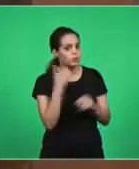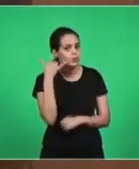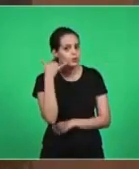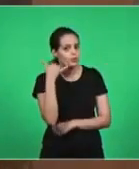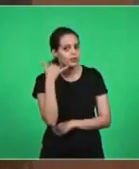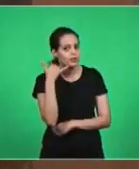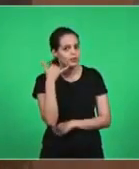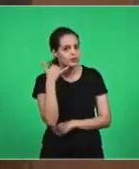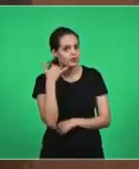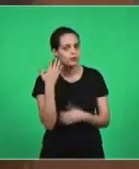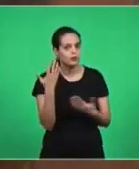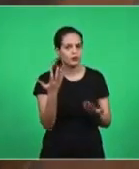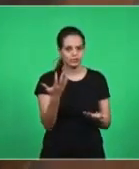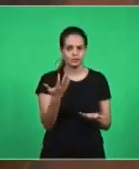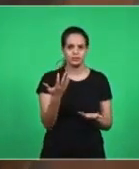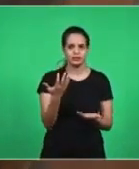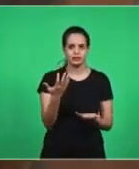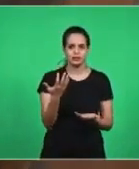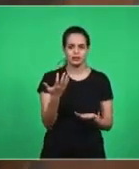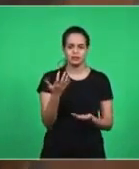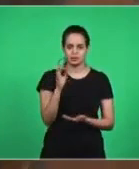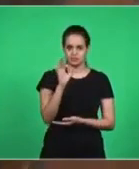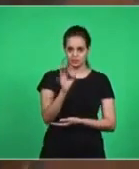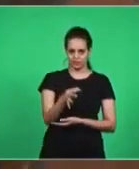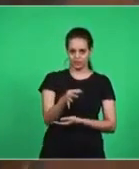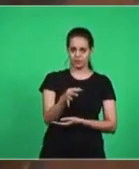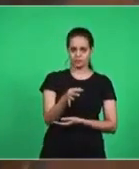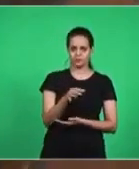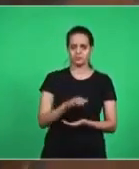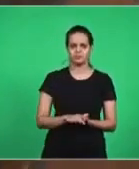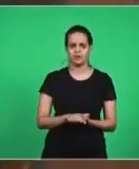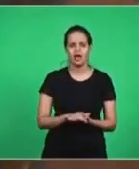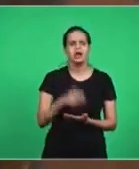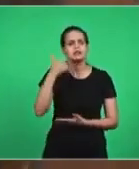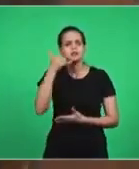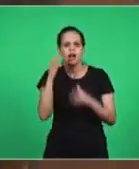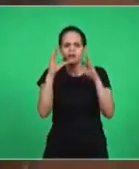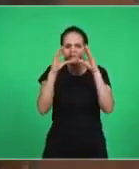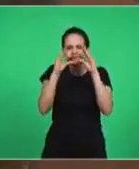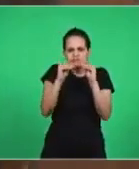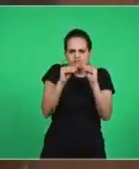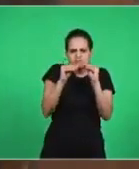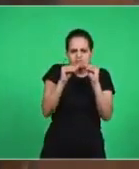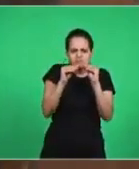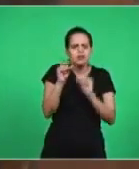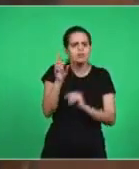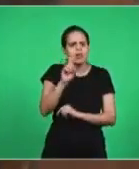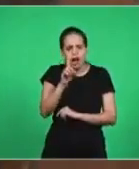phone. I don't have time to spend all day speaking with the phone that you...